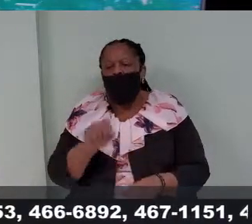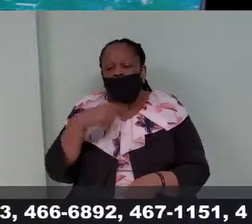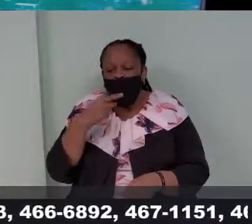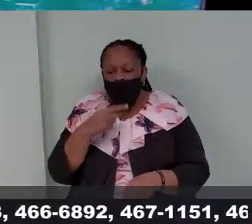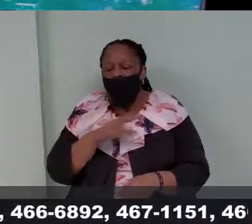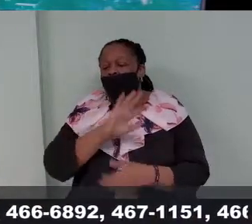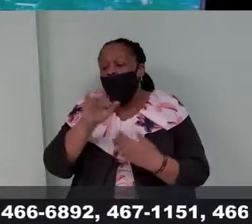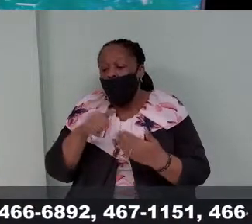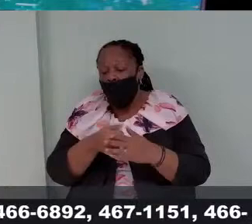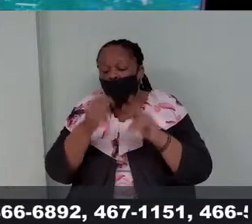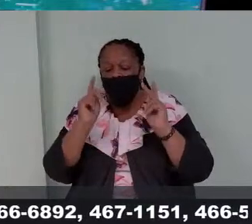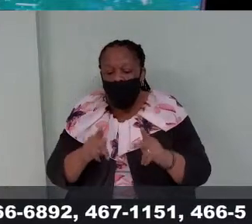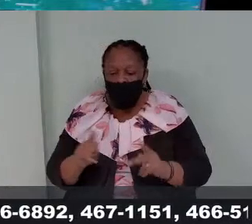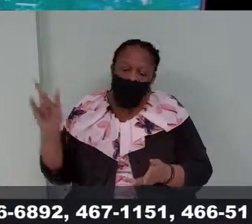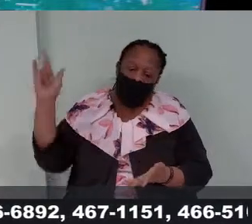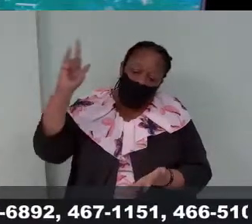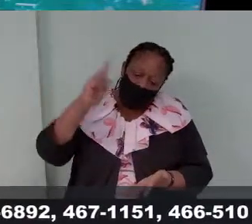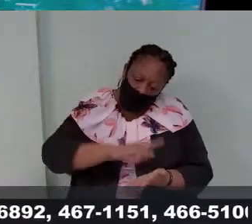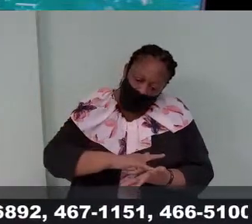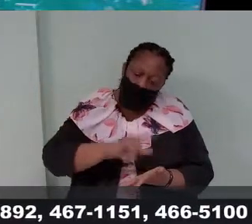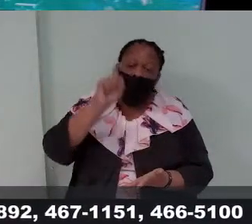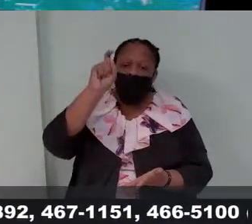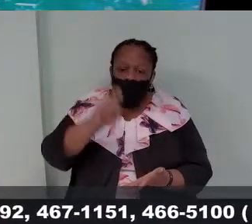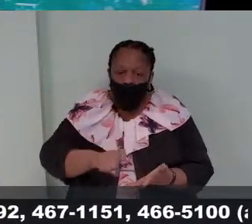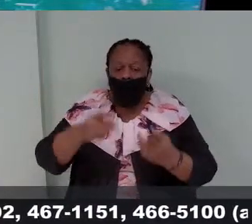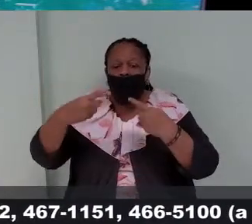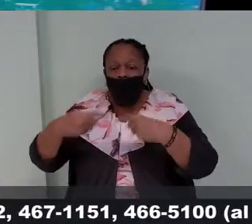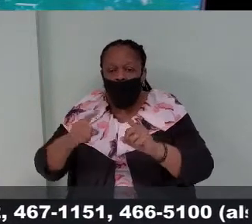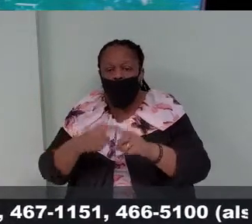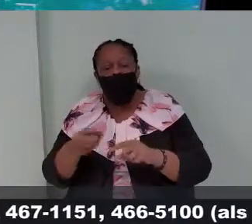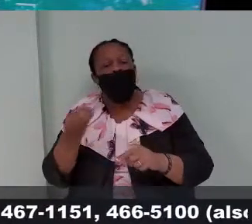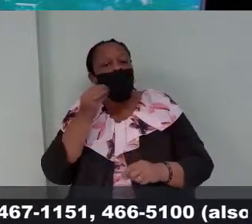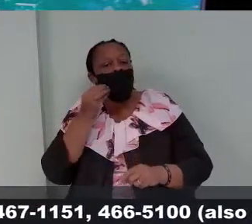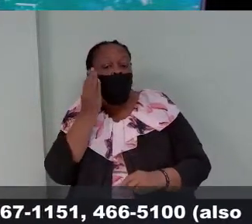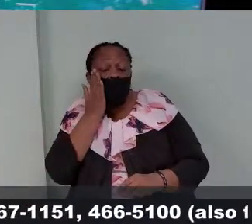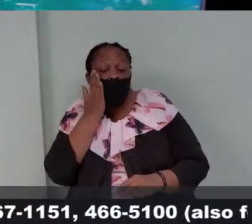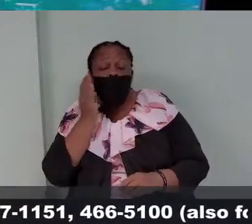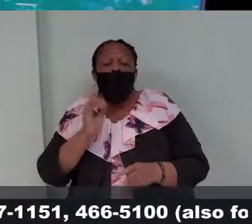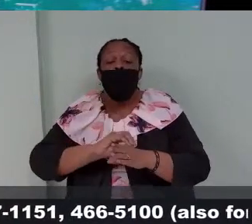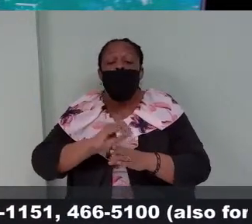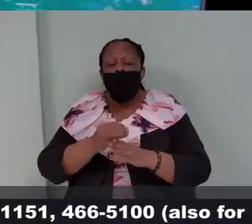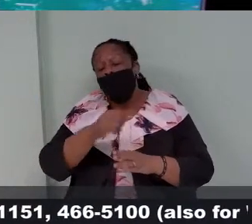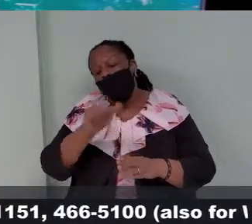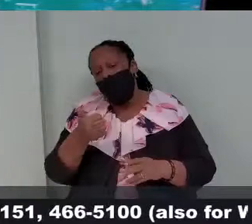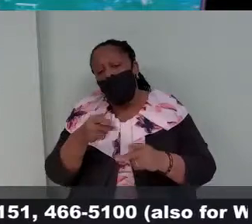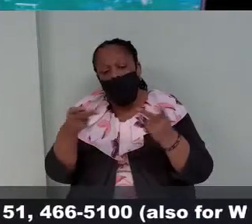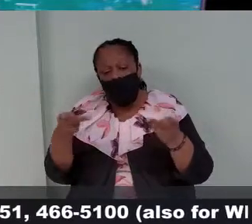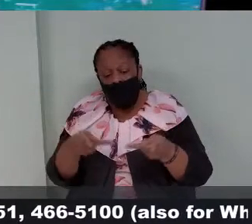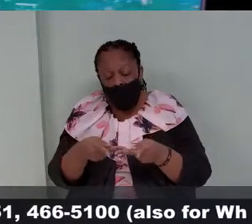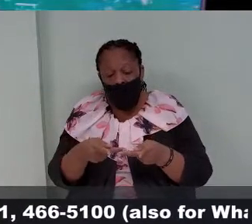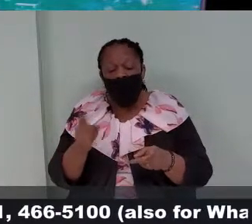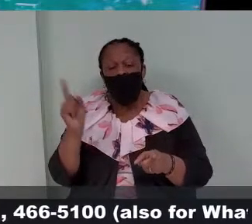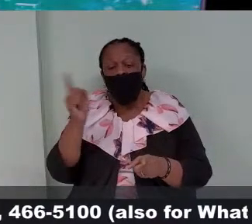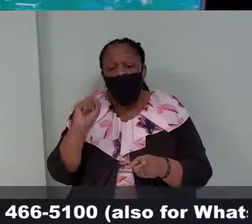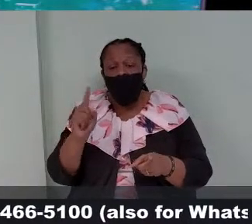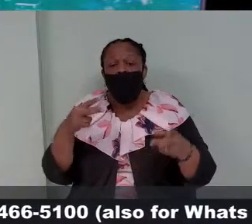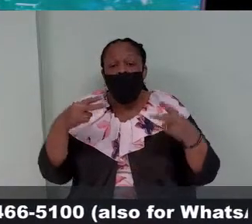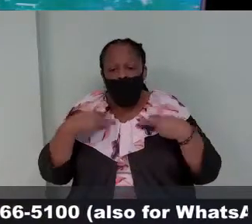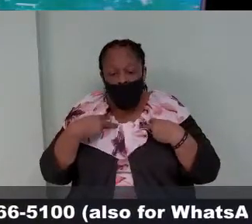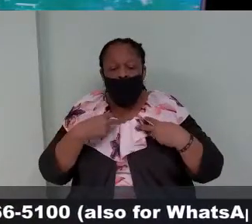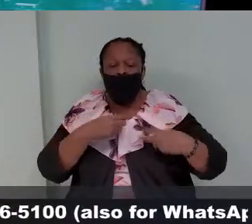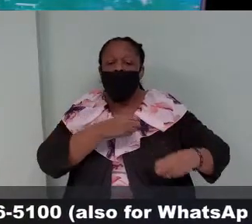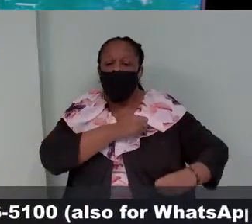facilitate persons coming in. One of the things, for example, that we have been advised is that most tourists and